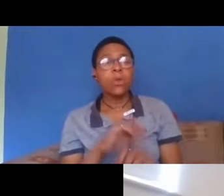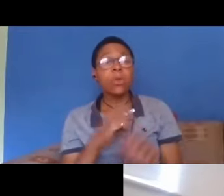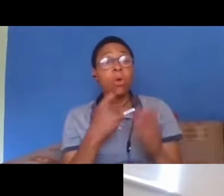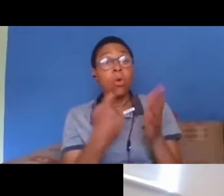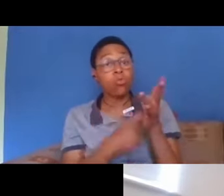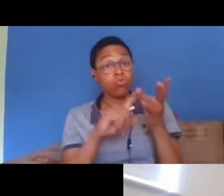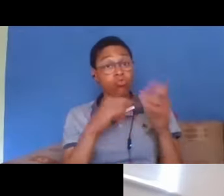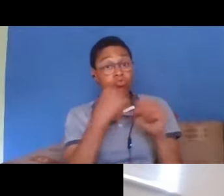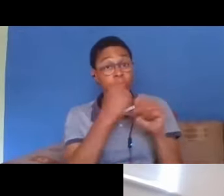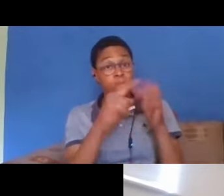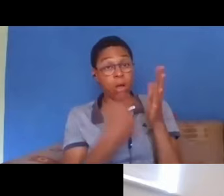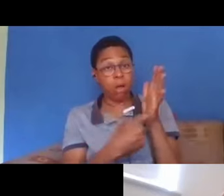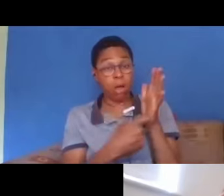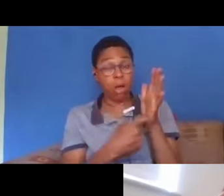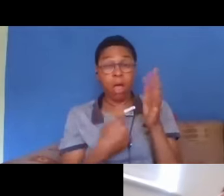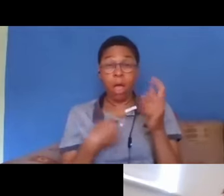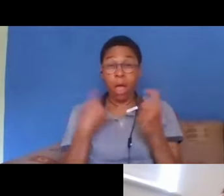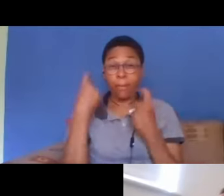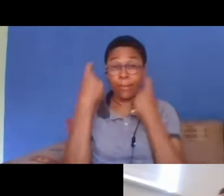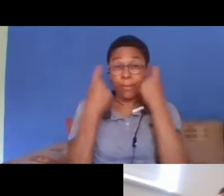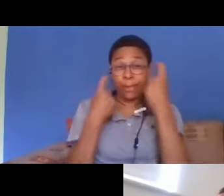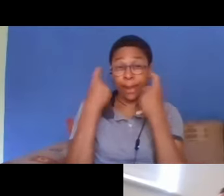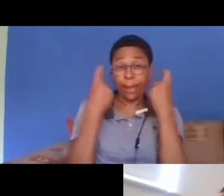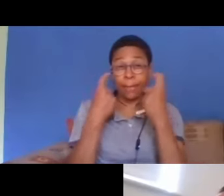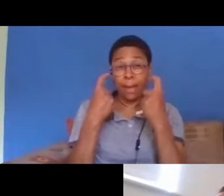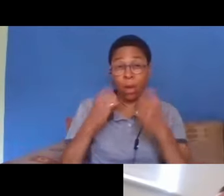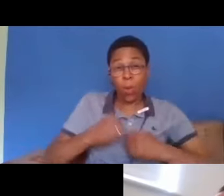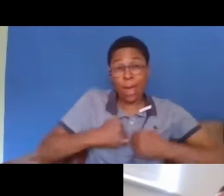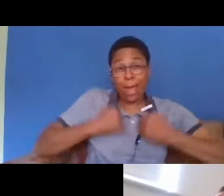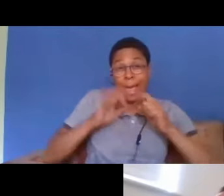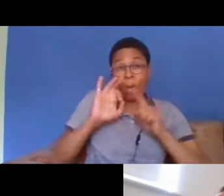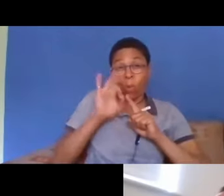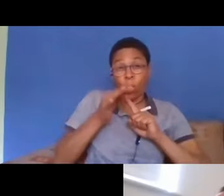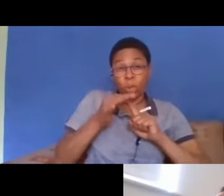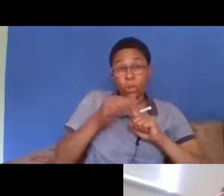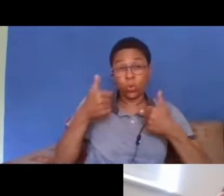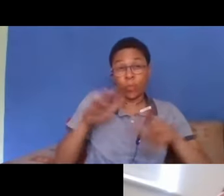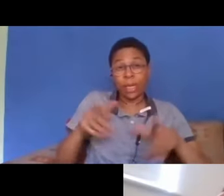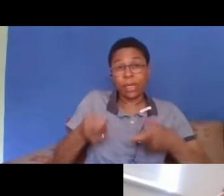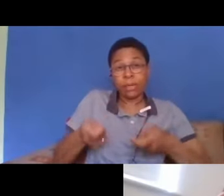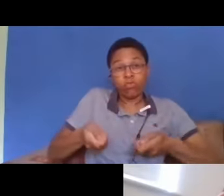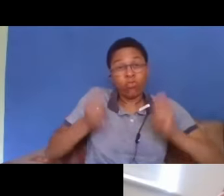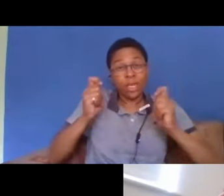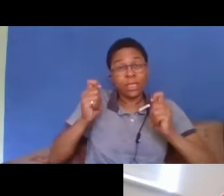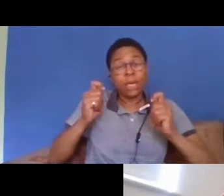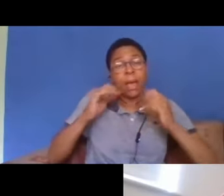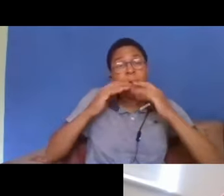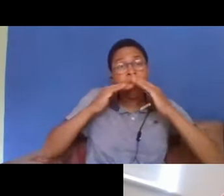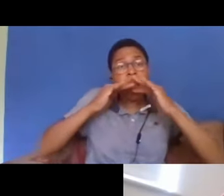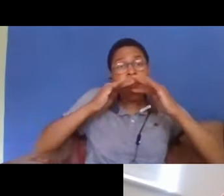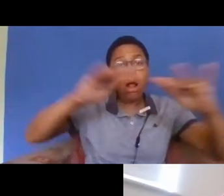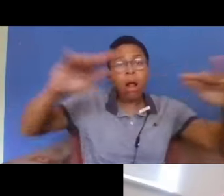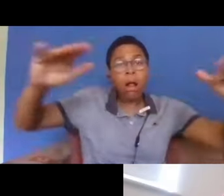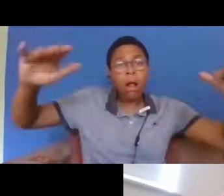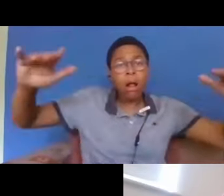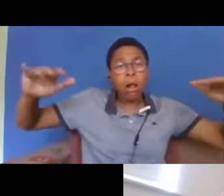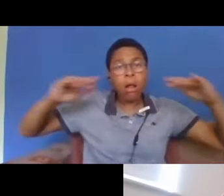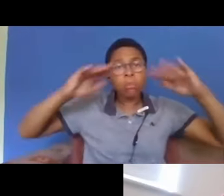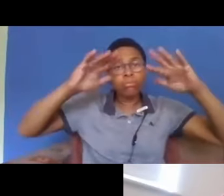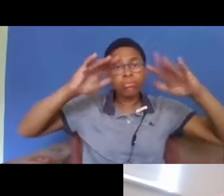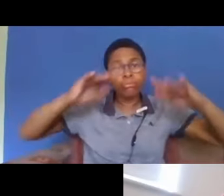Can I just come in again? I'm just thinking about the points that we've been raising about this droplet transmission, and it's